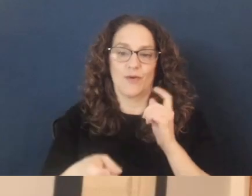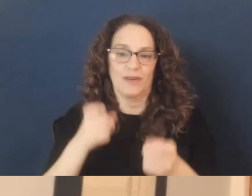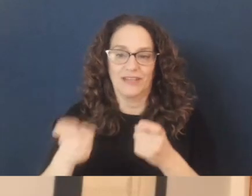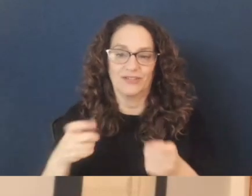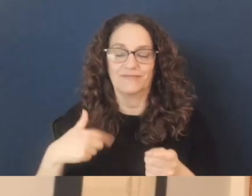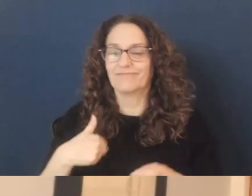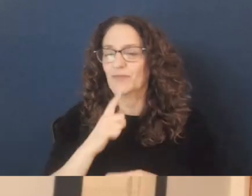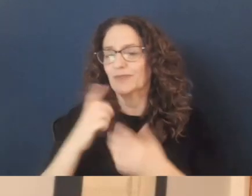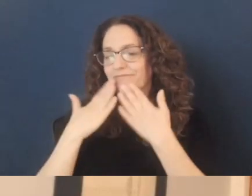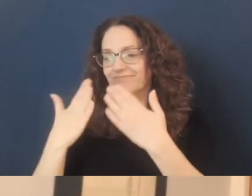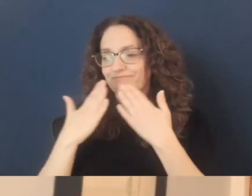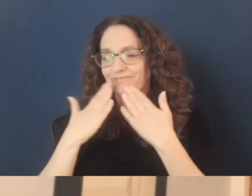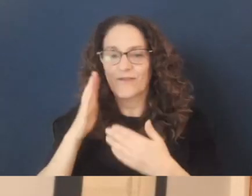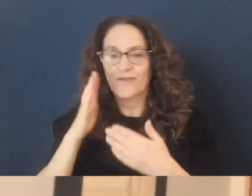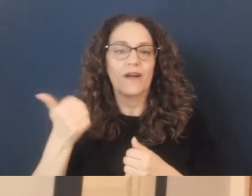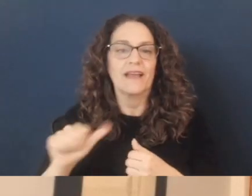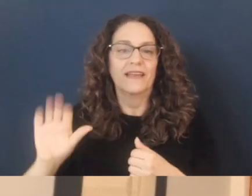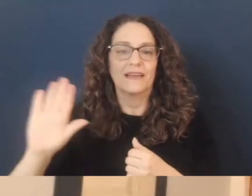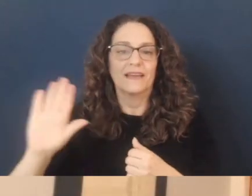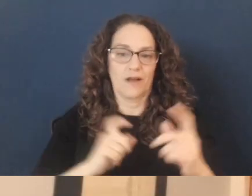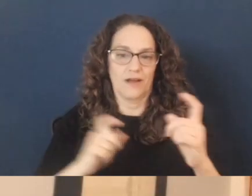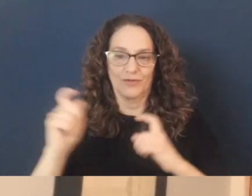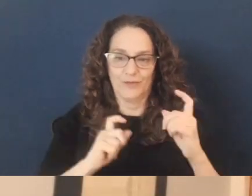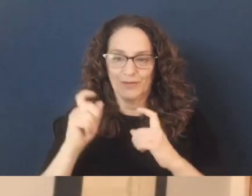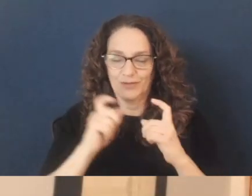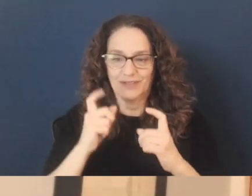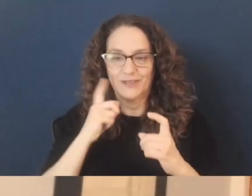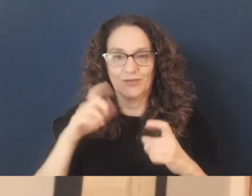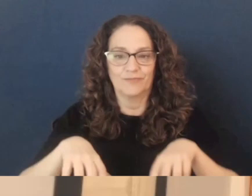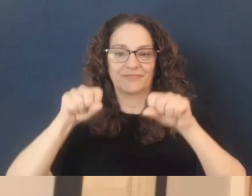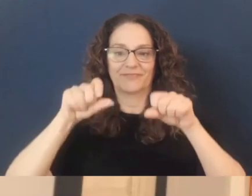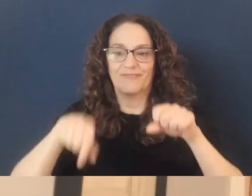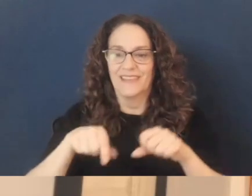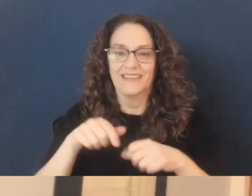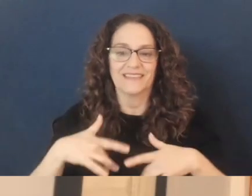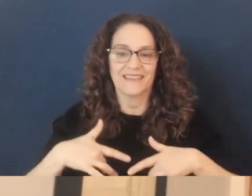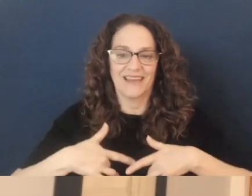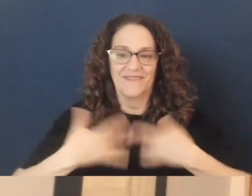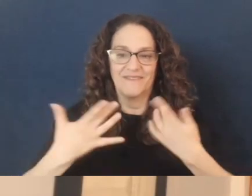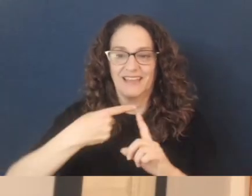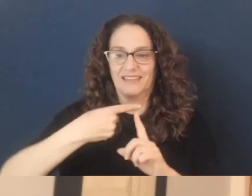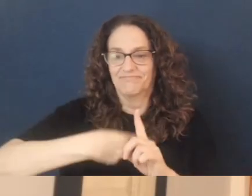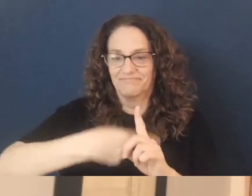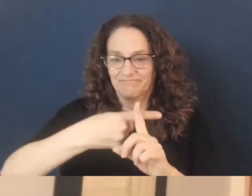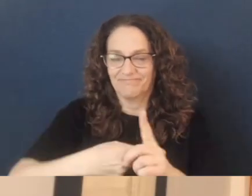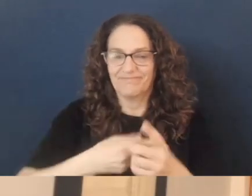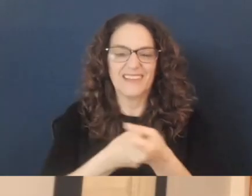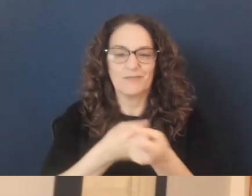to make to the second Sunday Dharma series. They do help to support all of the programming at IMCW.